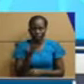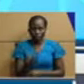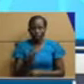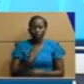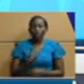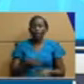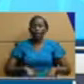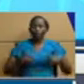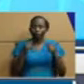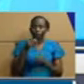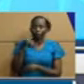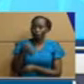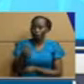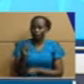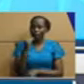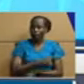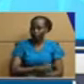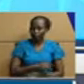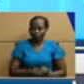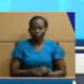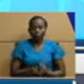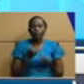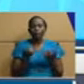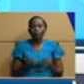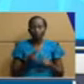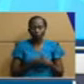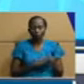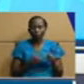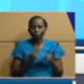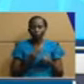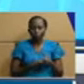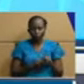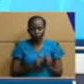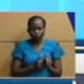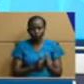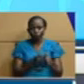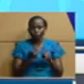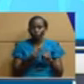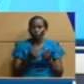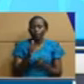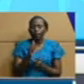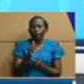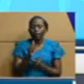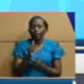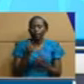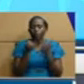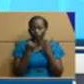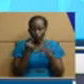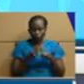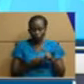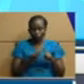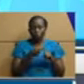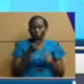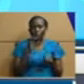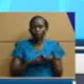$1.90 a day. Now, following the advent of COVID-19 in March 2020,